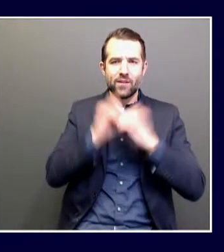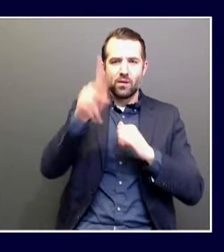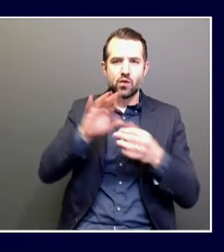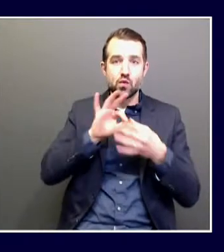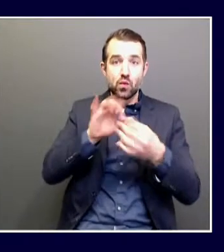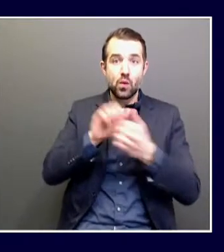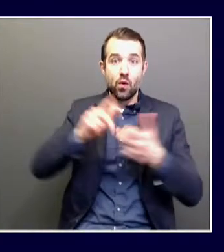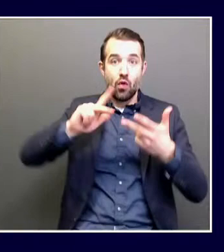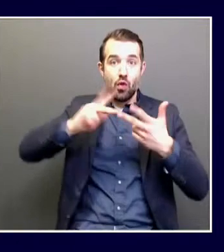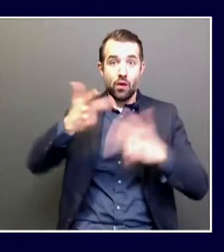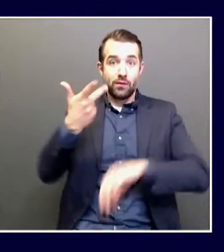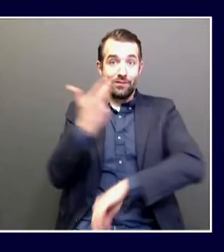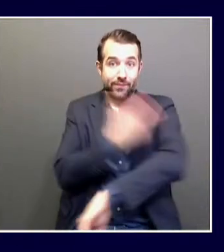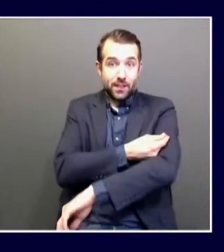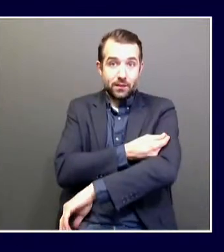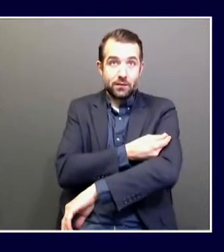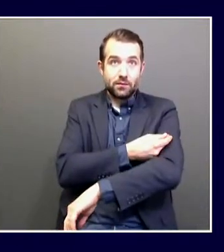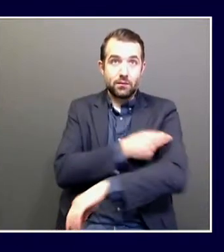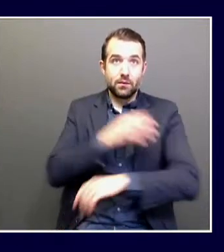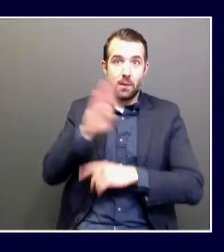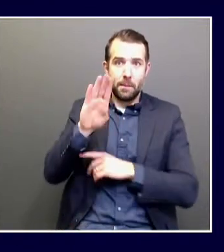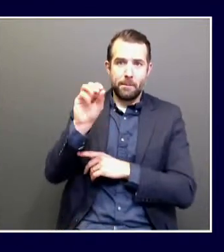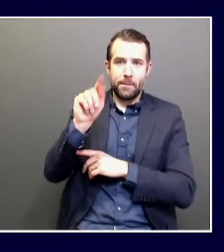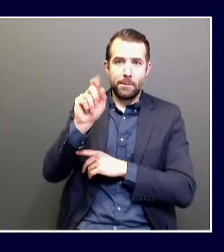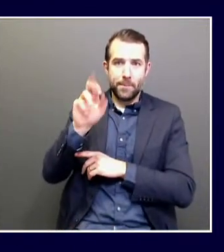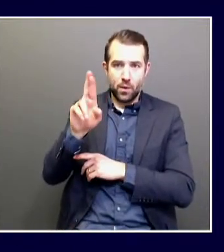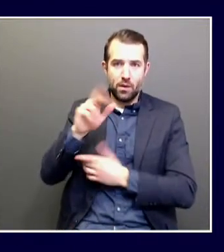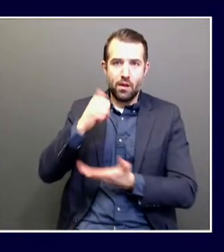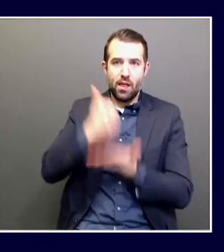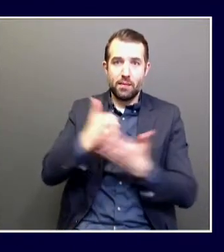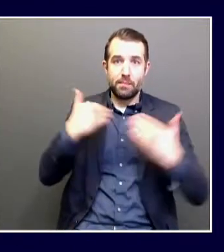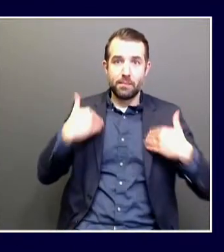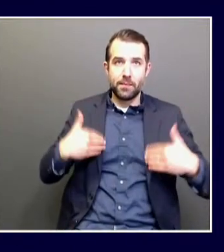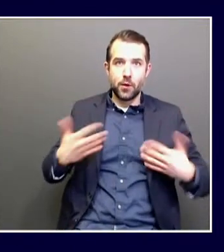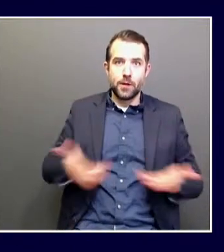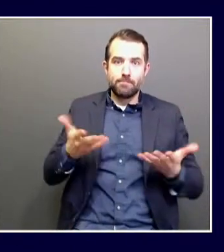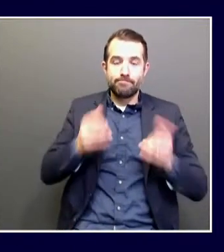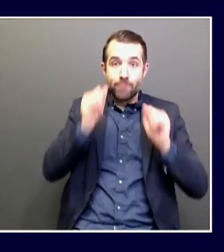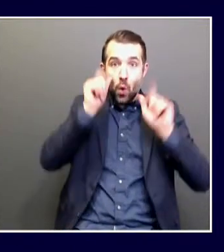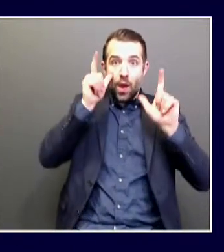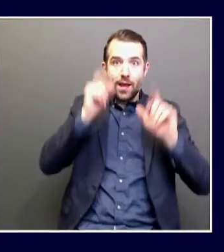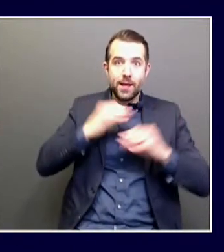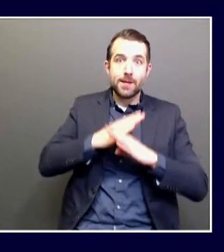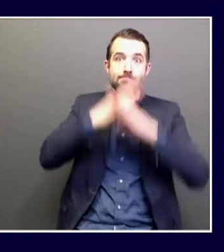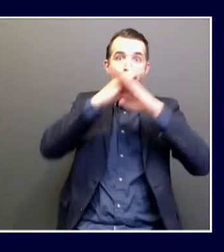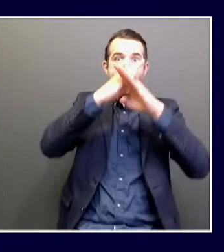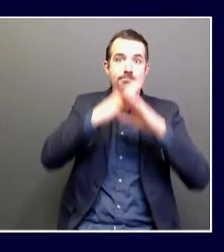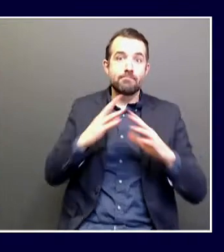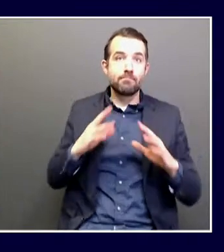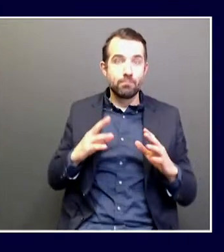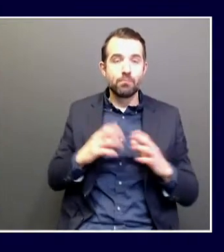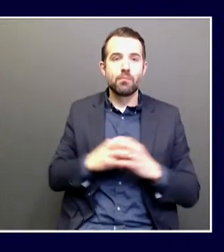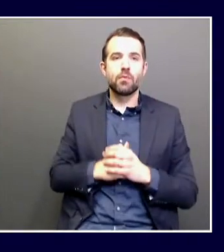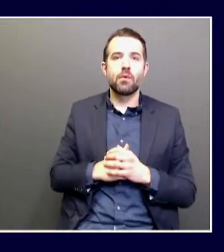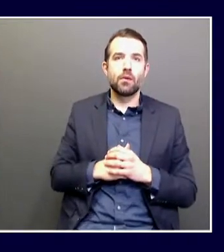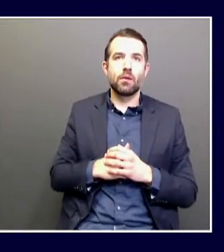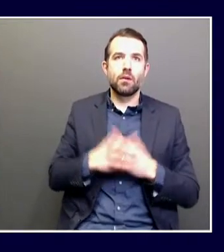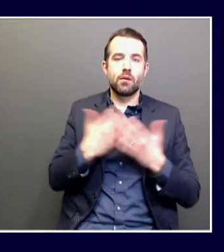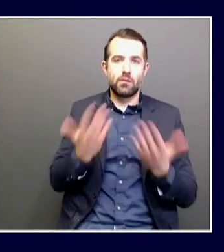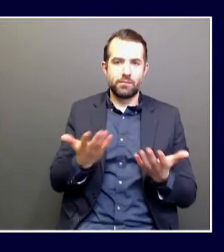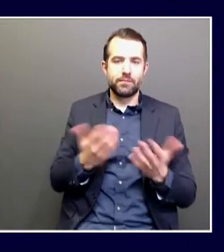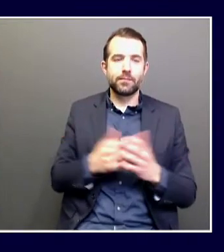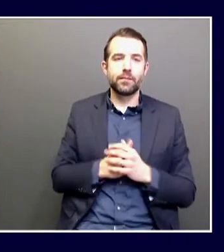moments ago, the University of Maine system announced today that it's going to be